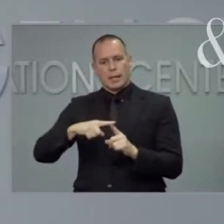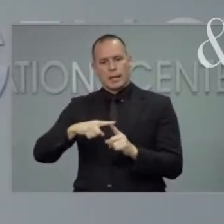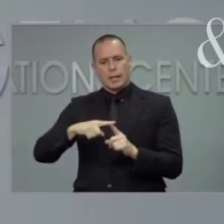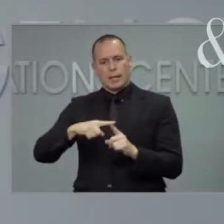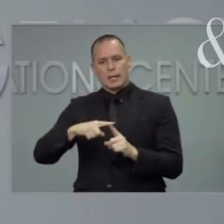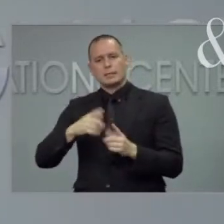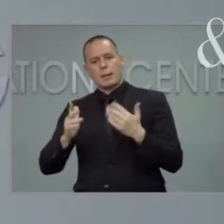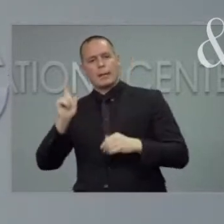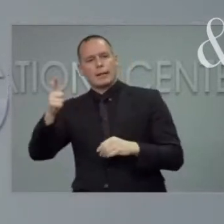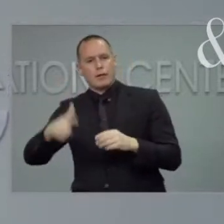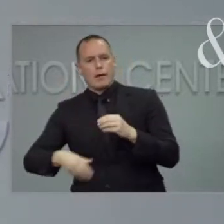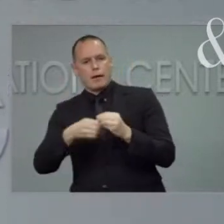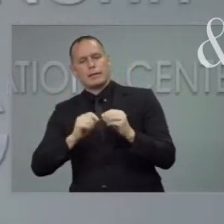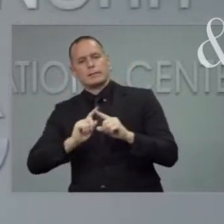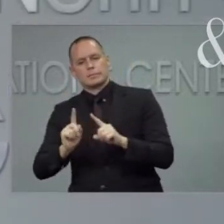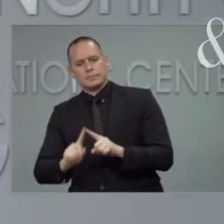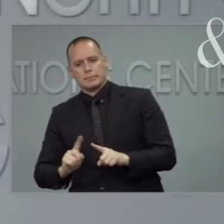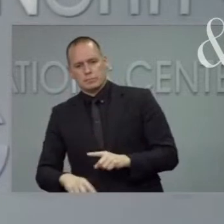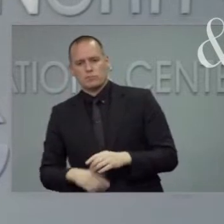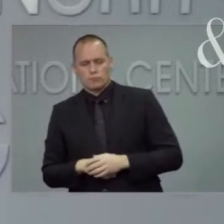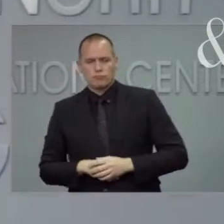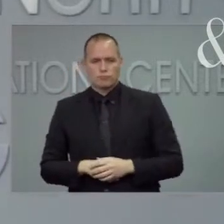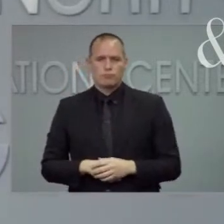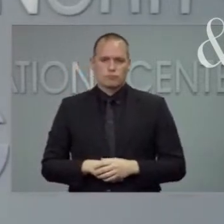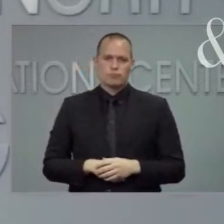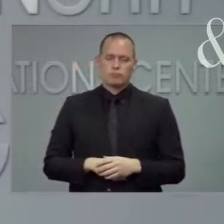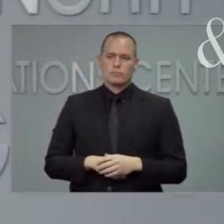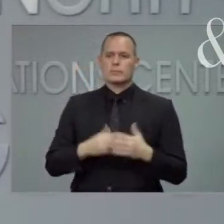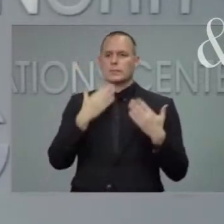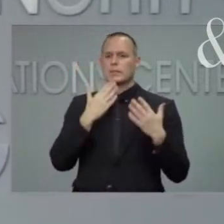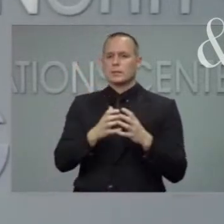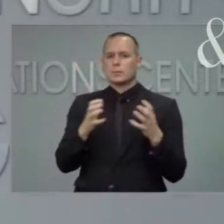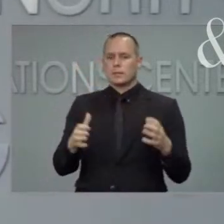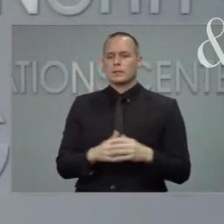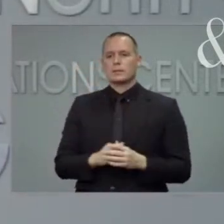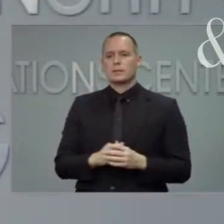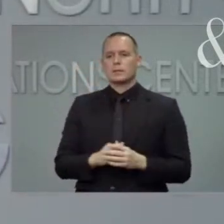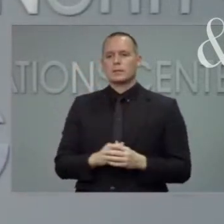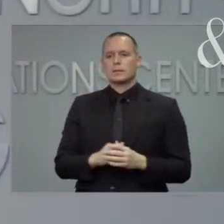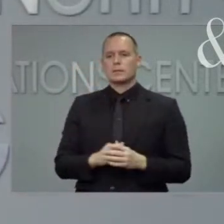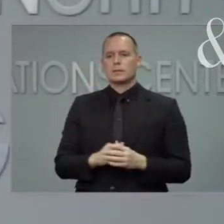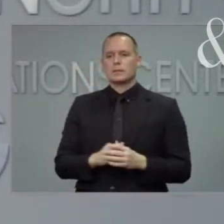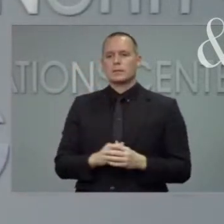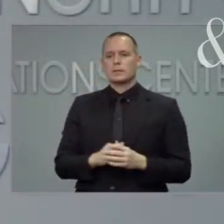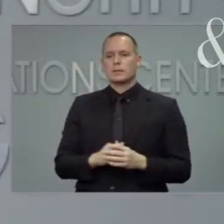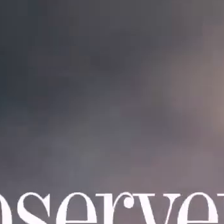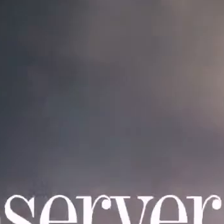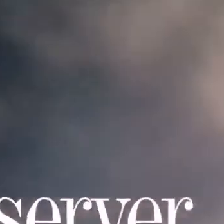Thanks, everybody. We appreciate